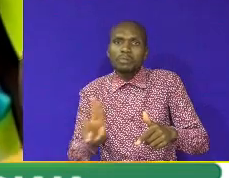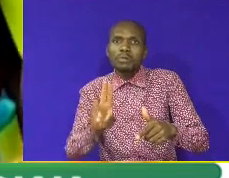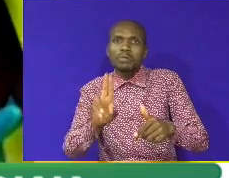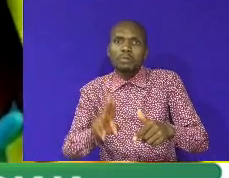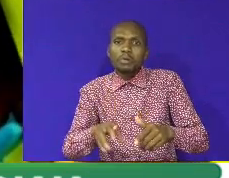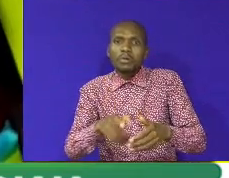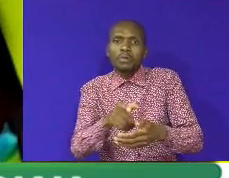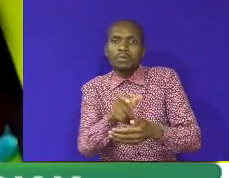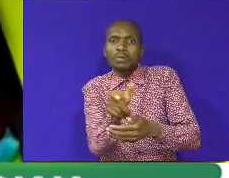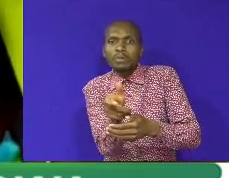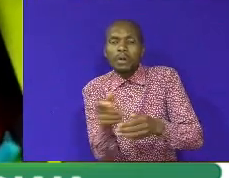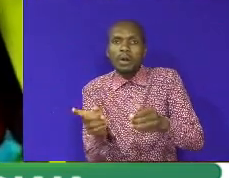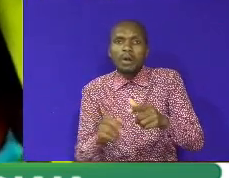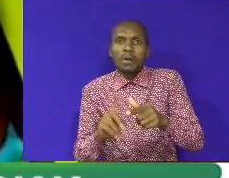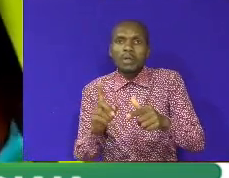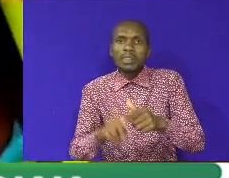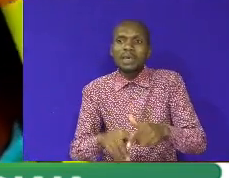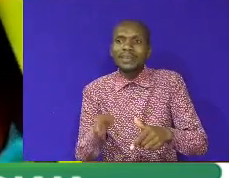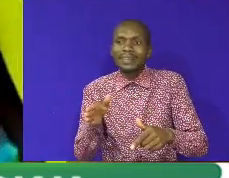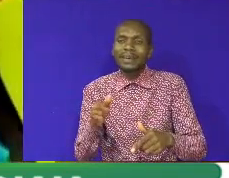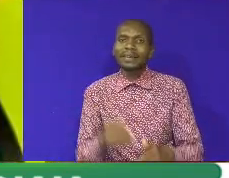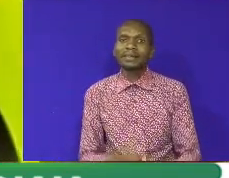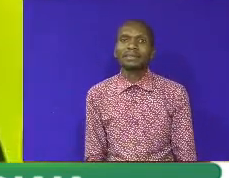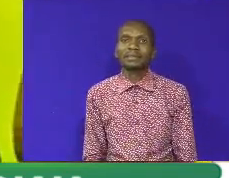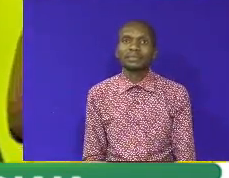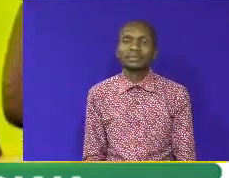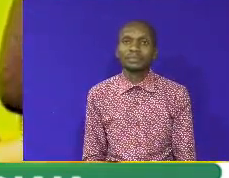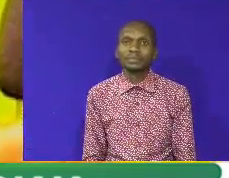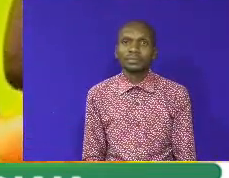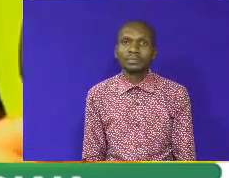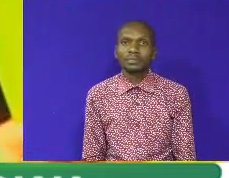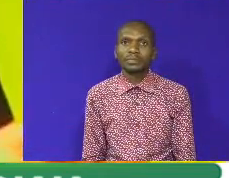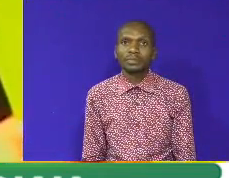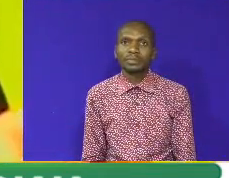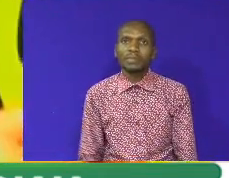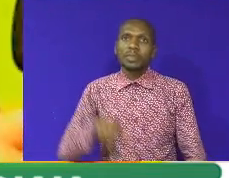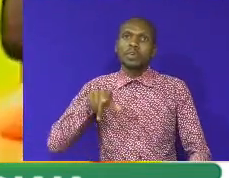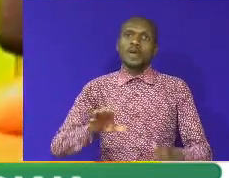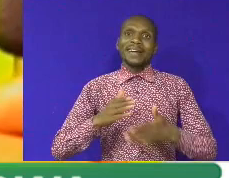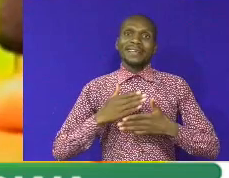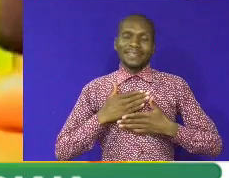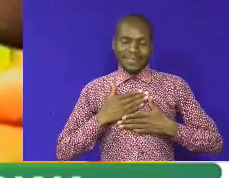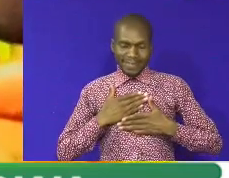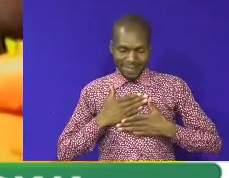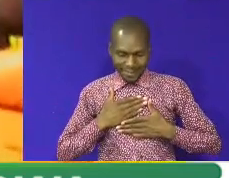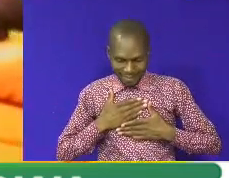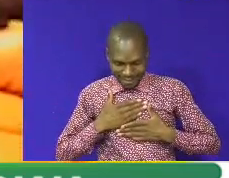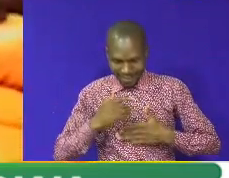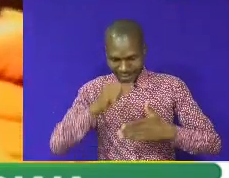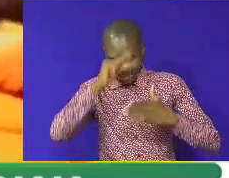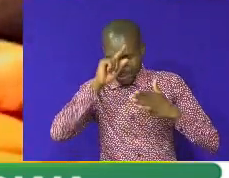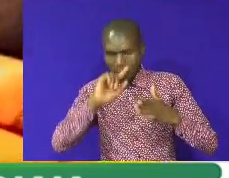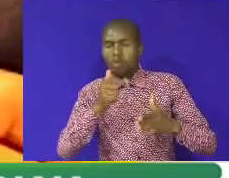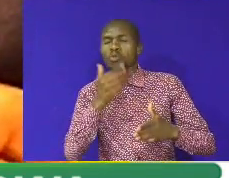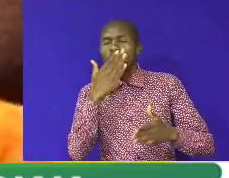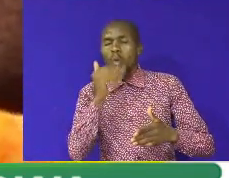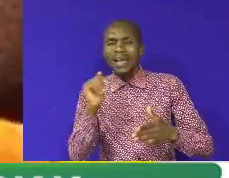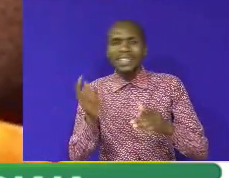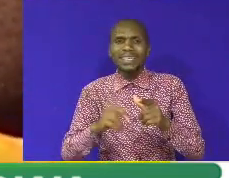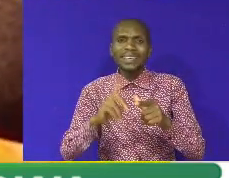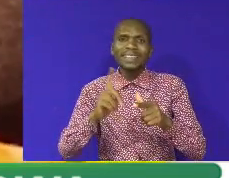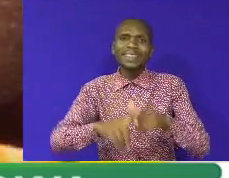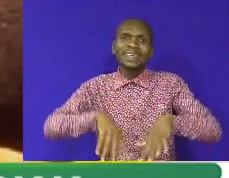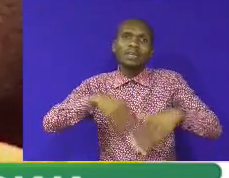one at Kiogoro and another one at Menyinkwa Market. Your Excellency, we expect this project to benefit